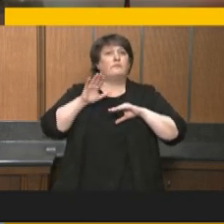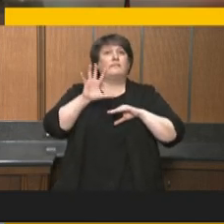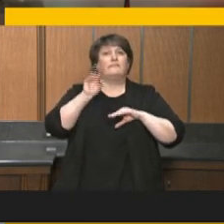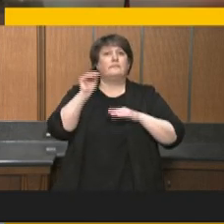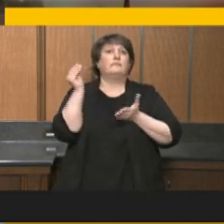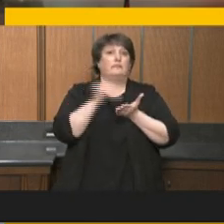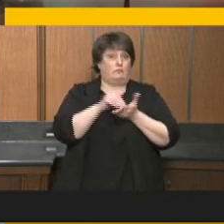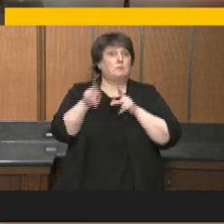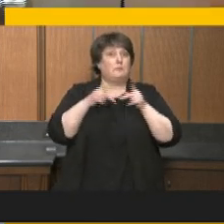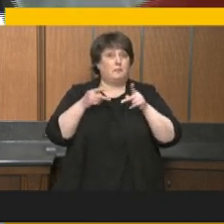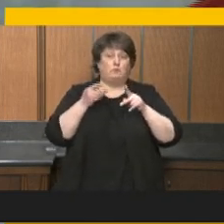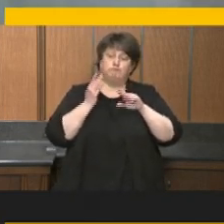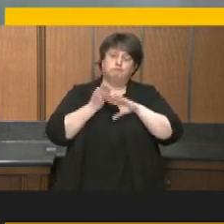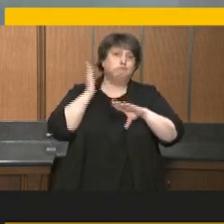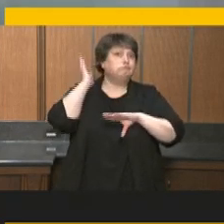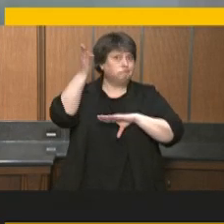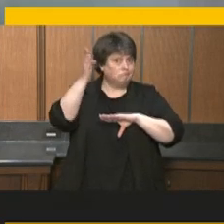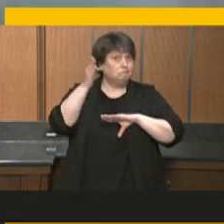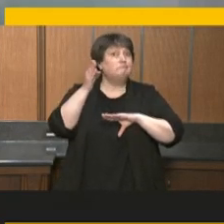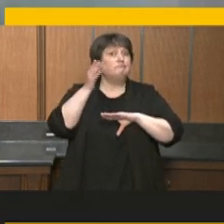people for COVID-19.